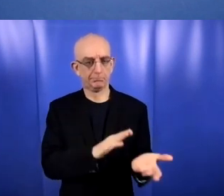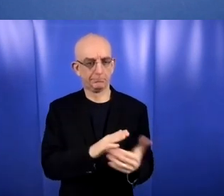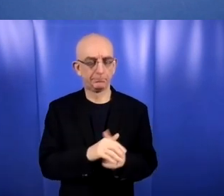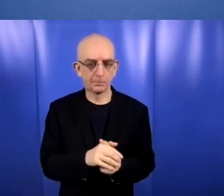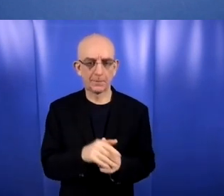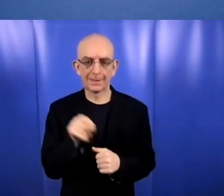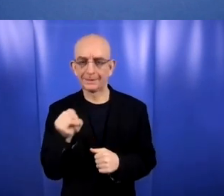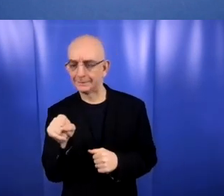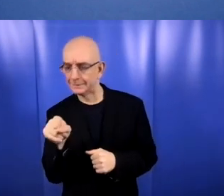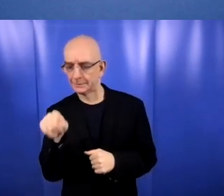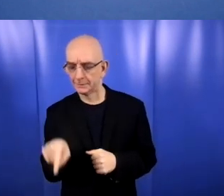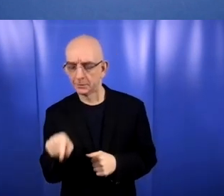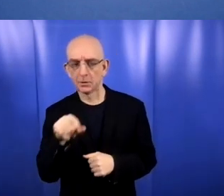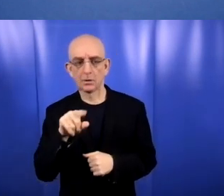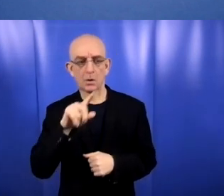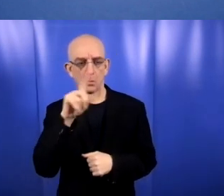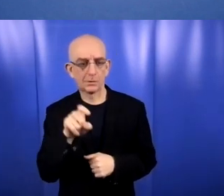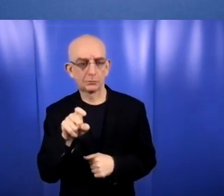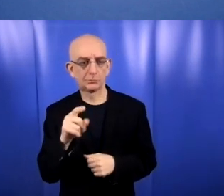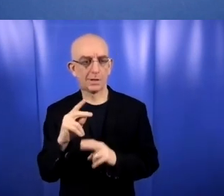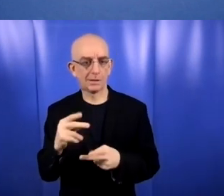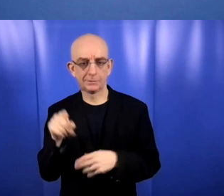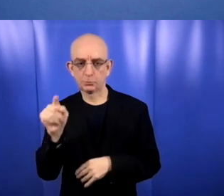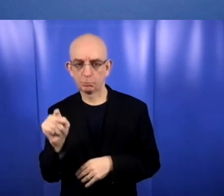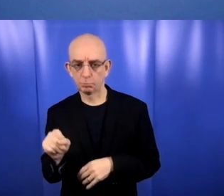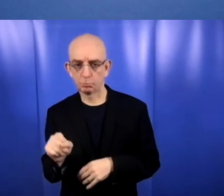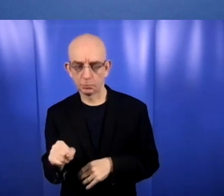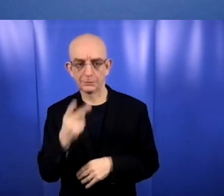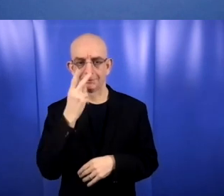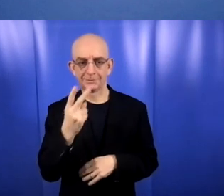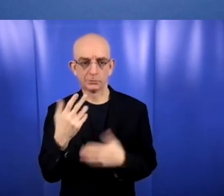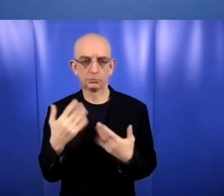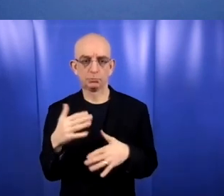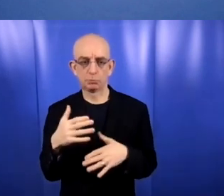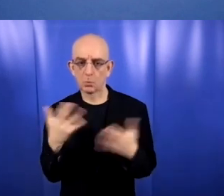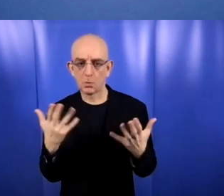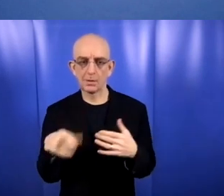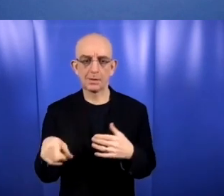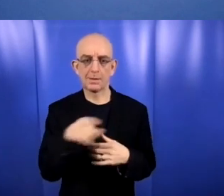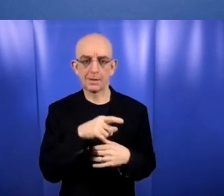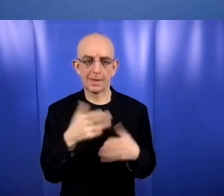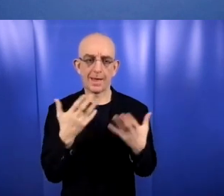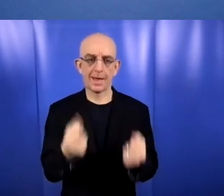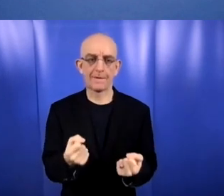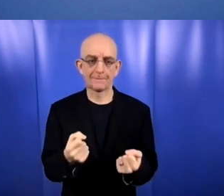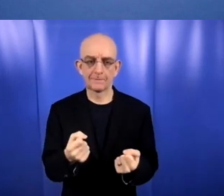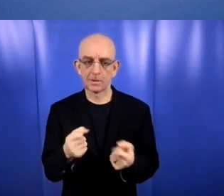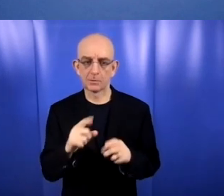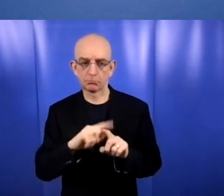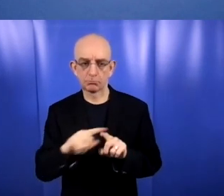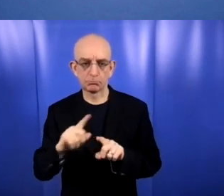point about IDPs, higher education, before we move on into the next GCR objective?